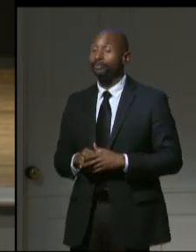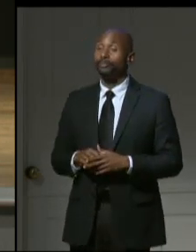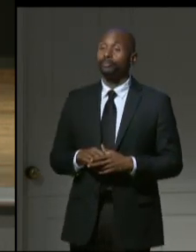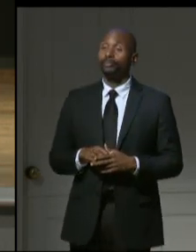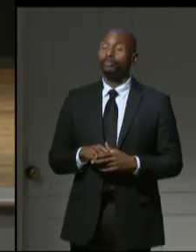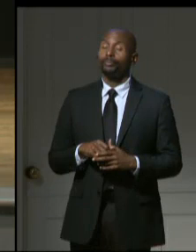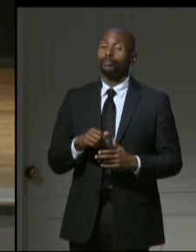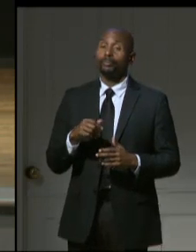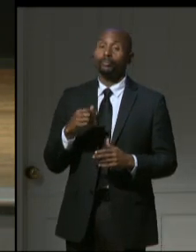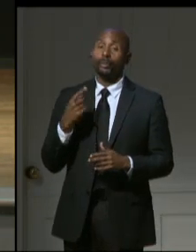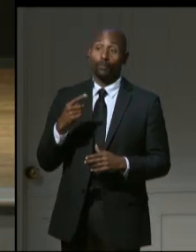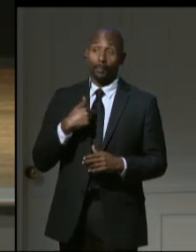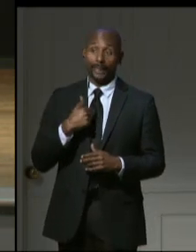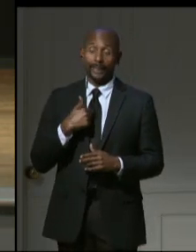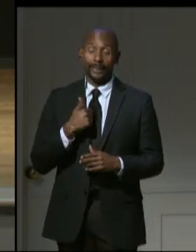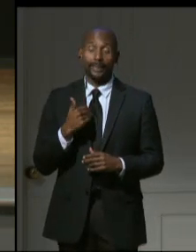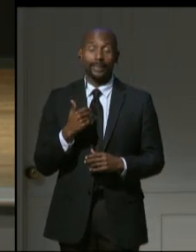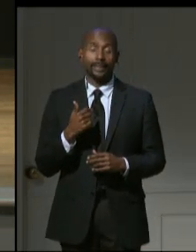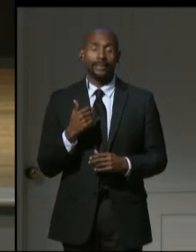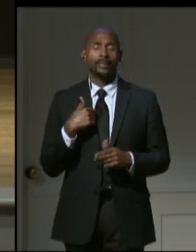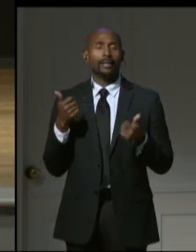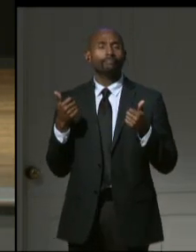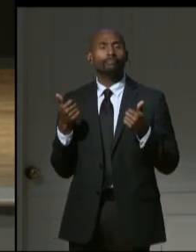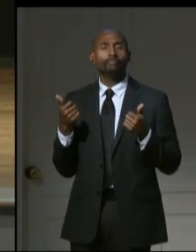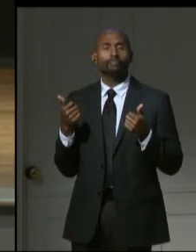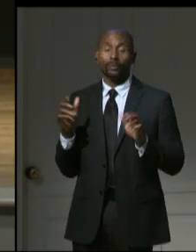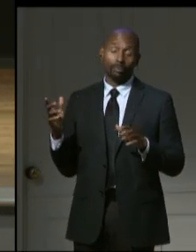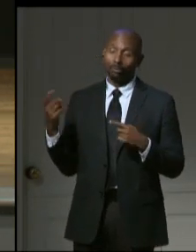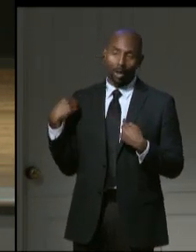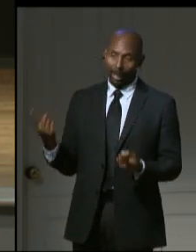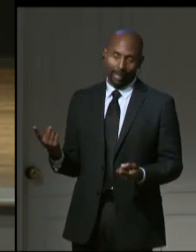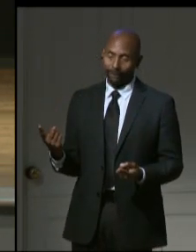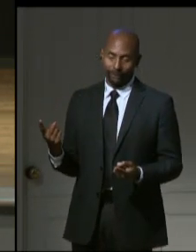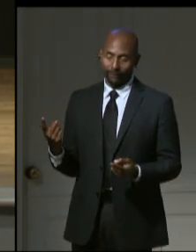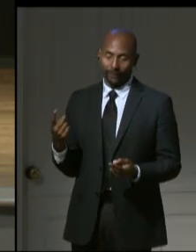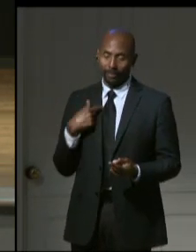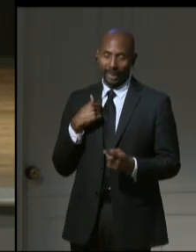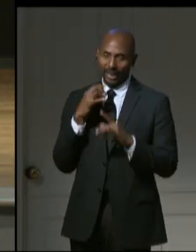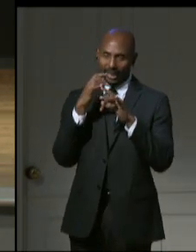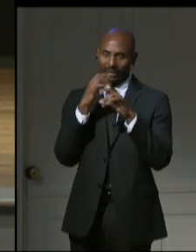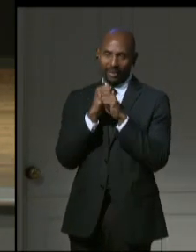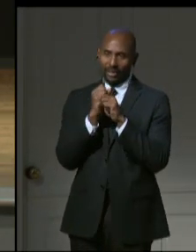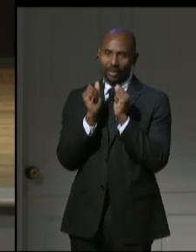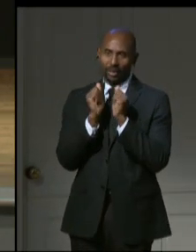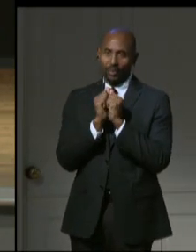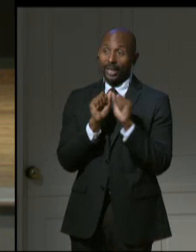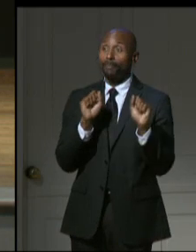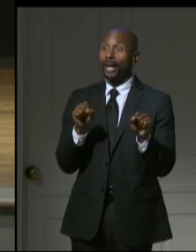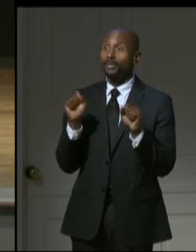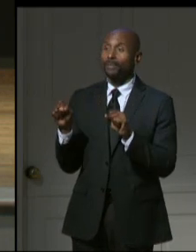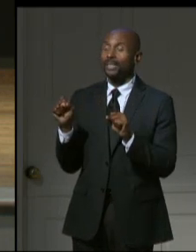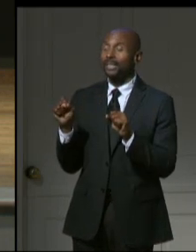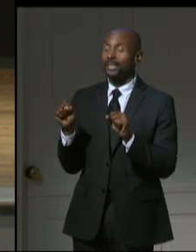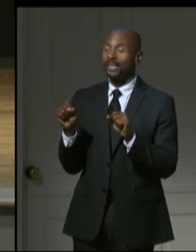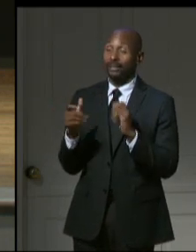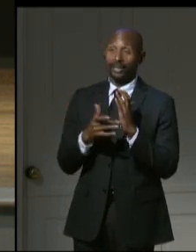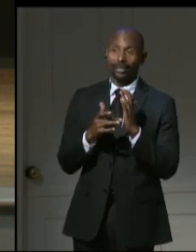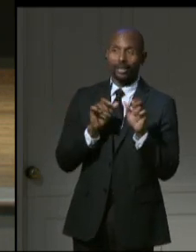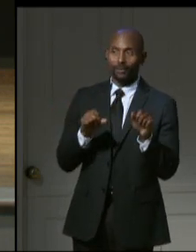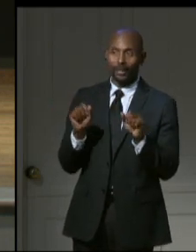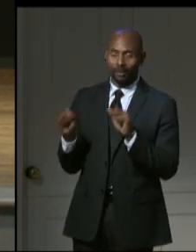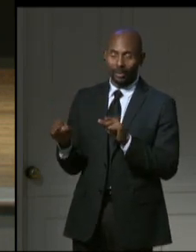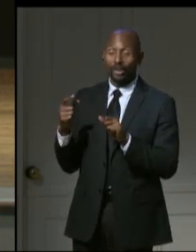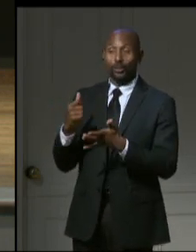Well, in my case, I've been trying to, like all my life, I have been fascinated by the possibilities of technology